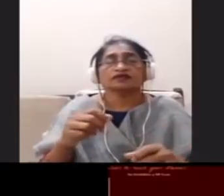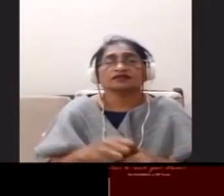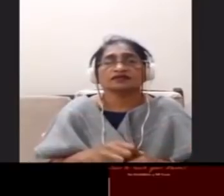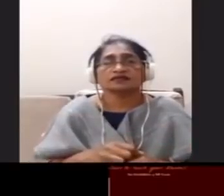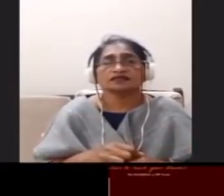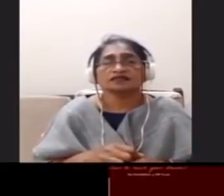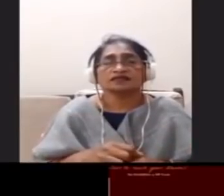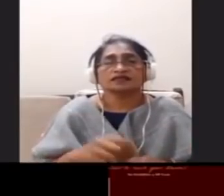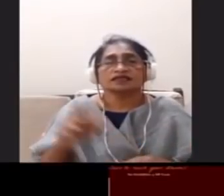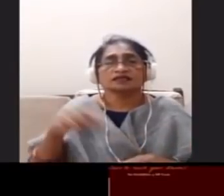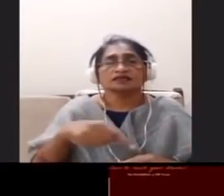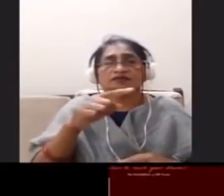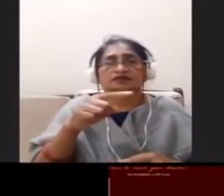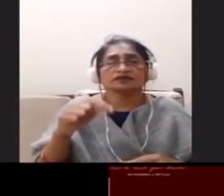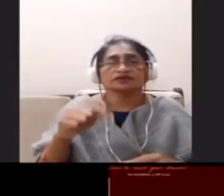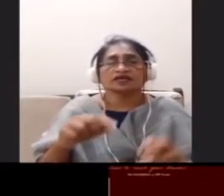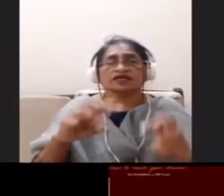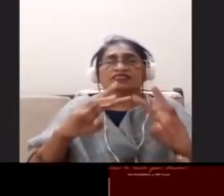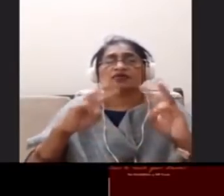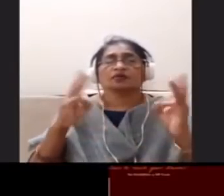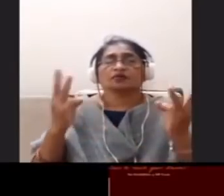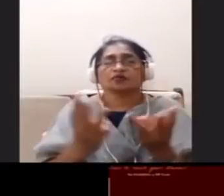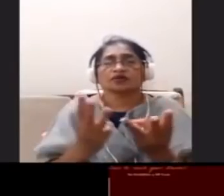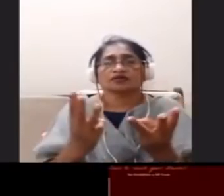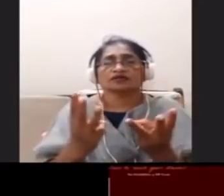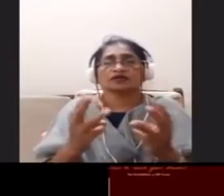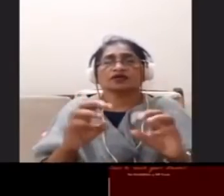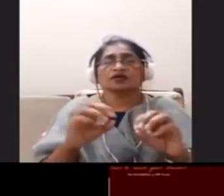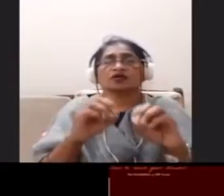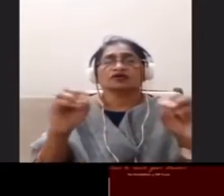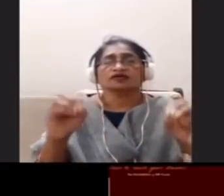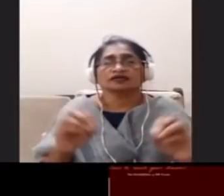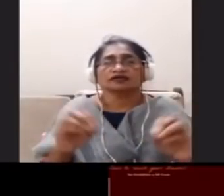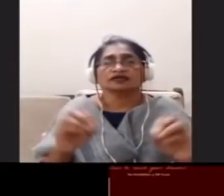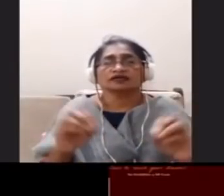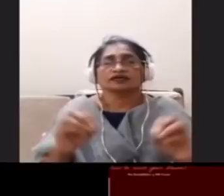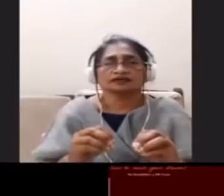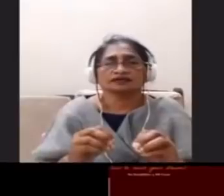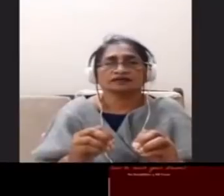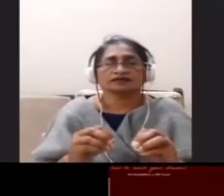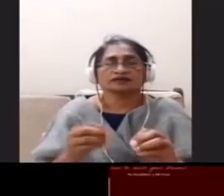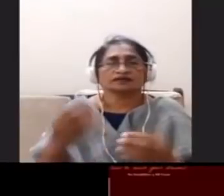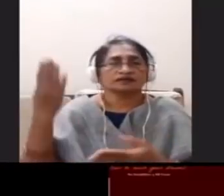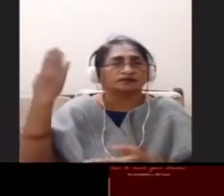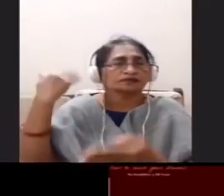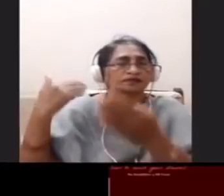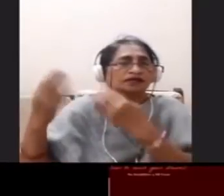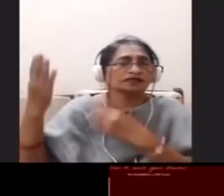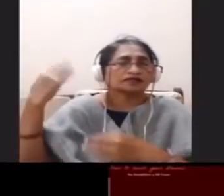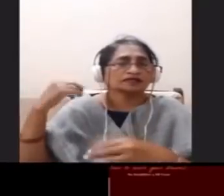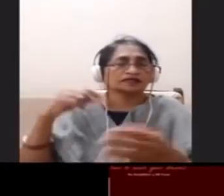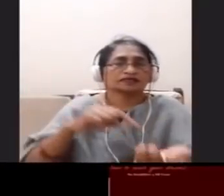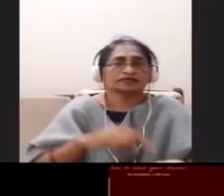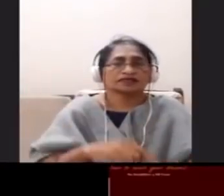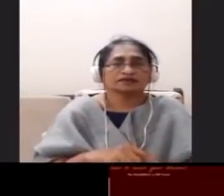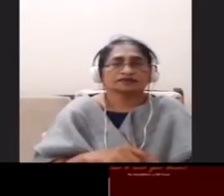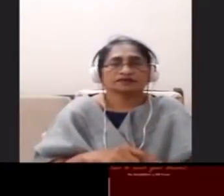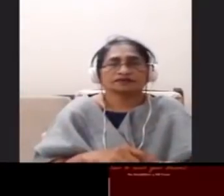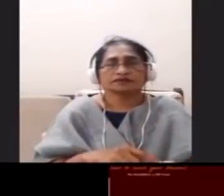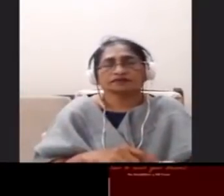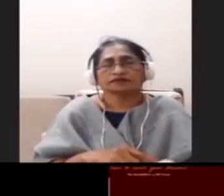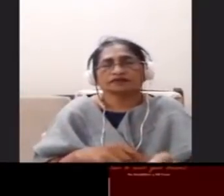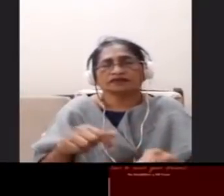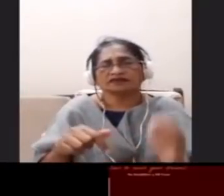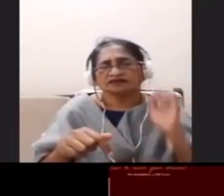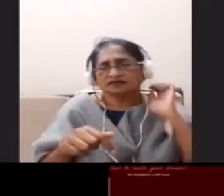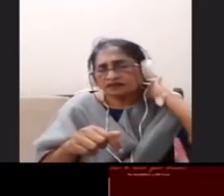10% of the World Health Organization. So yes, we are going there. And of course, people with albinism were counted for the first time, and we are just trying to make a monograph out of it. So it's about